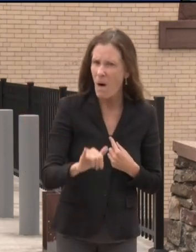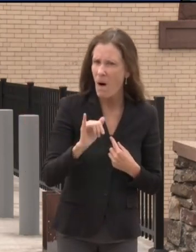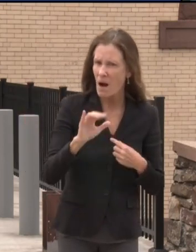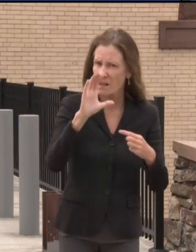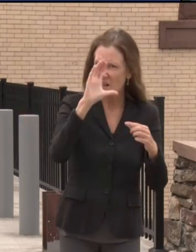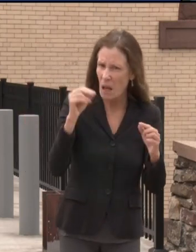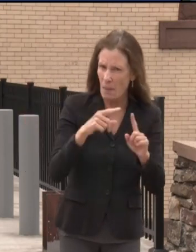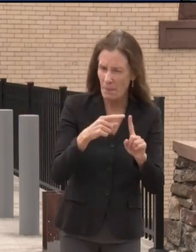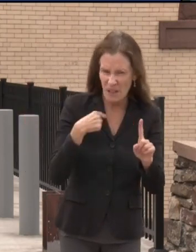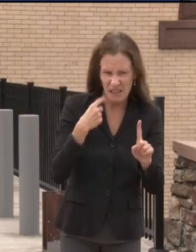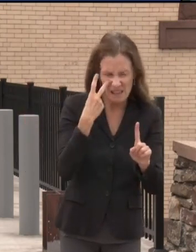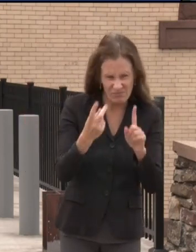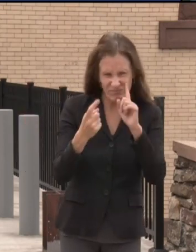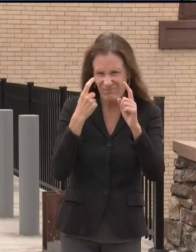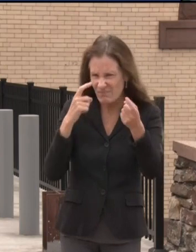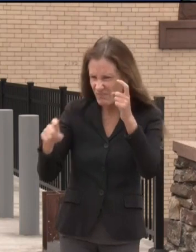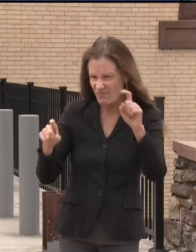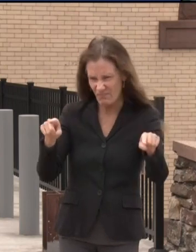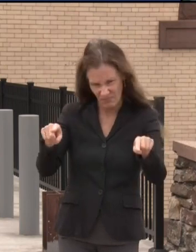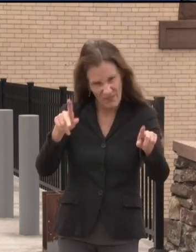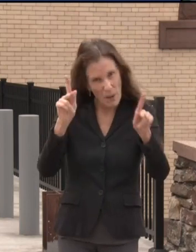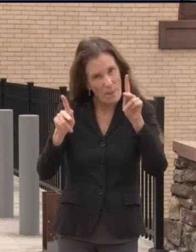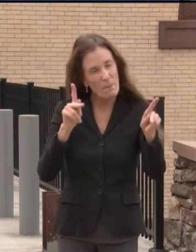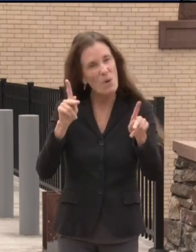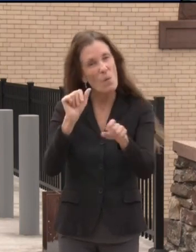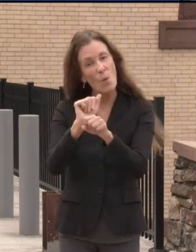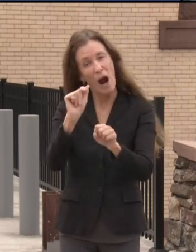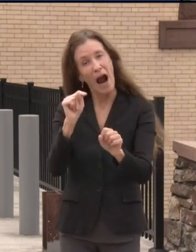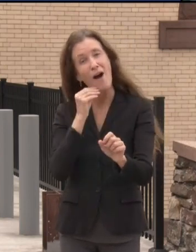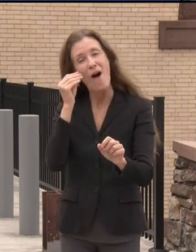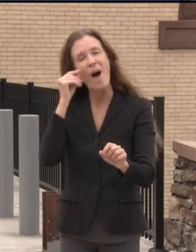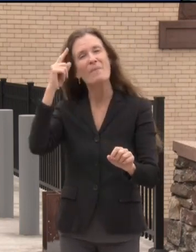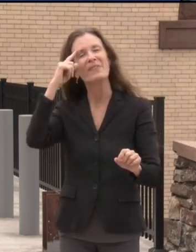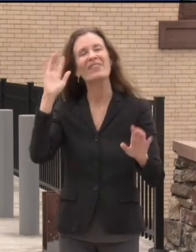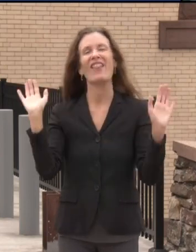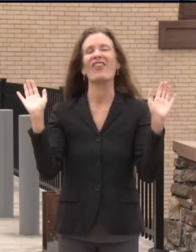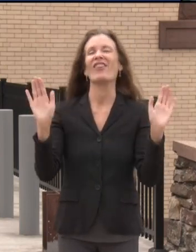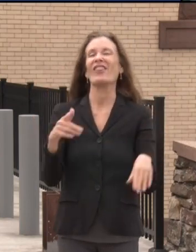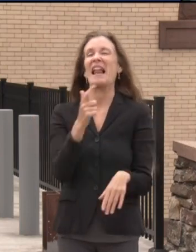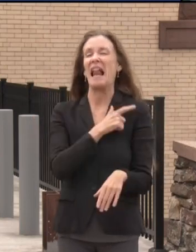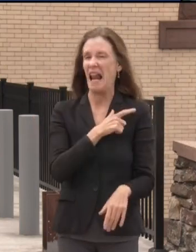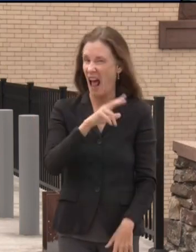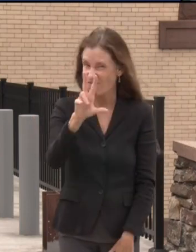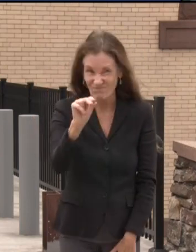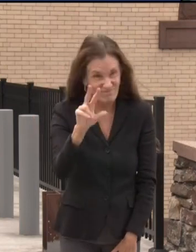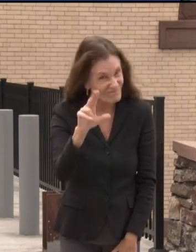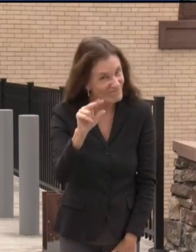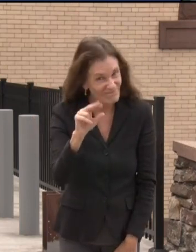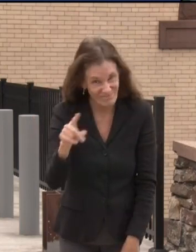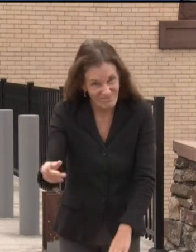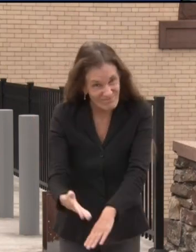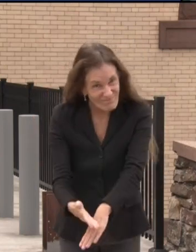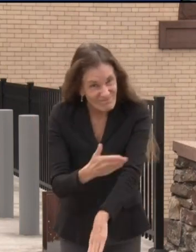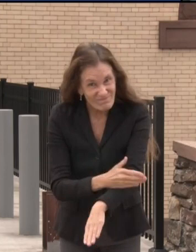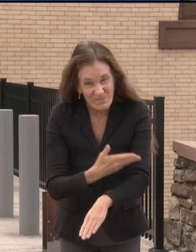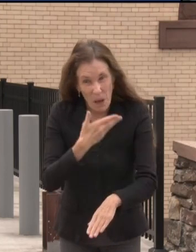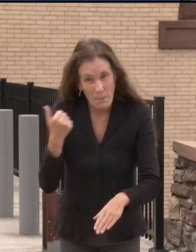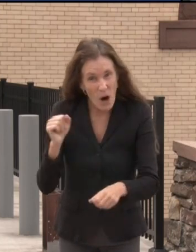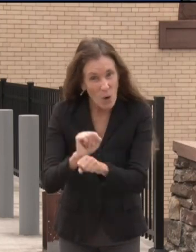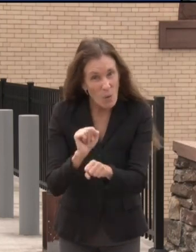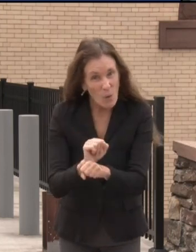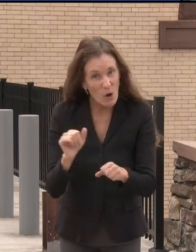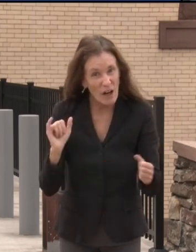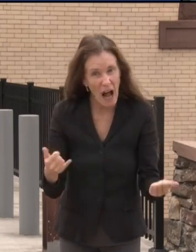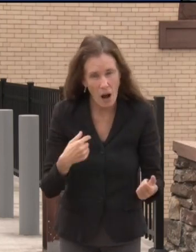better in many cases from home. So we are following up on that. Each of